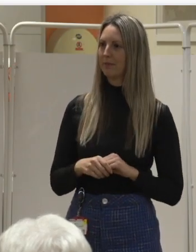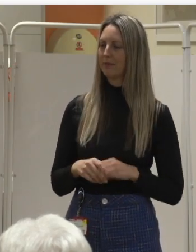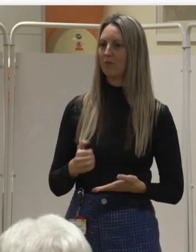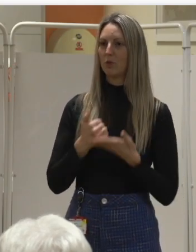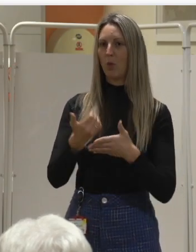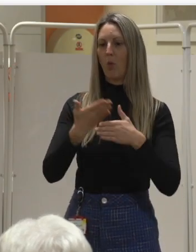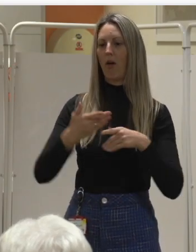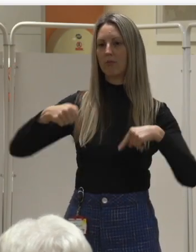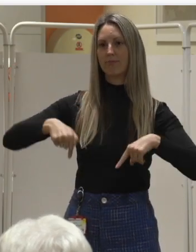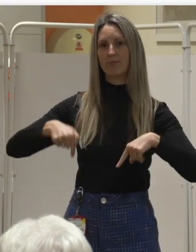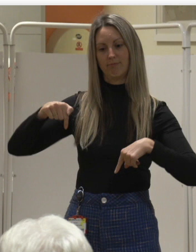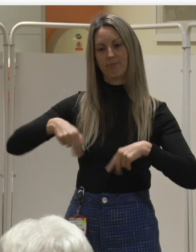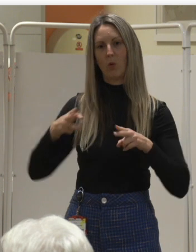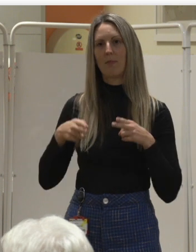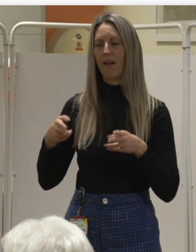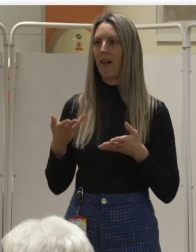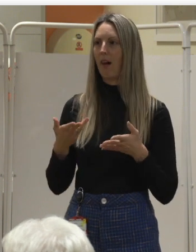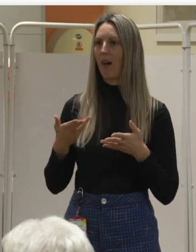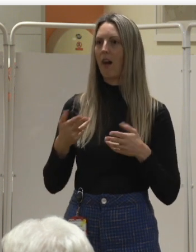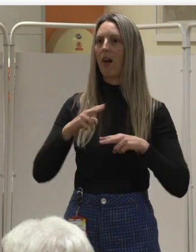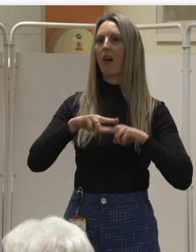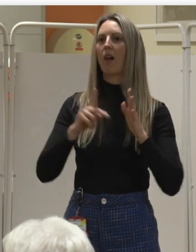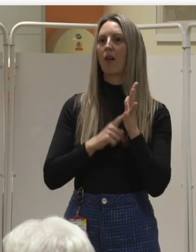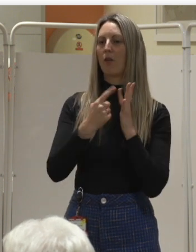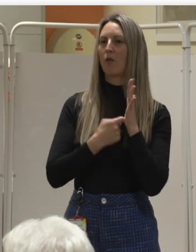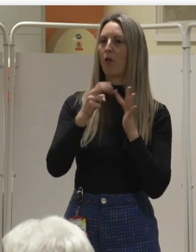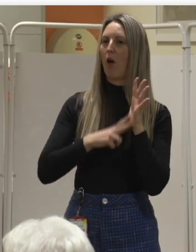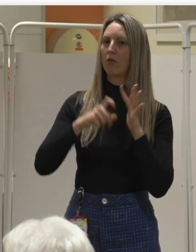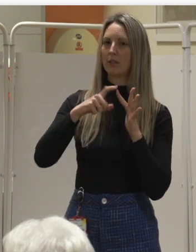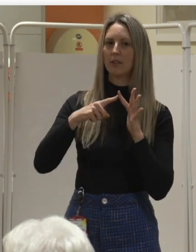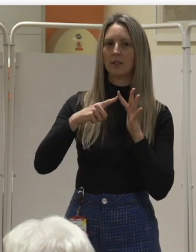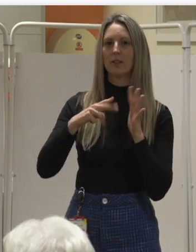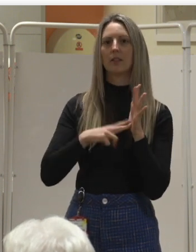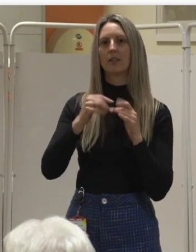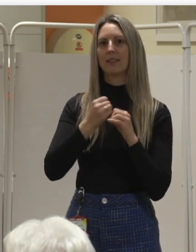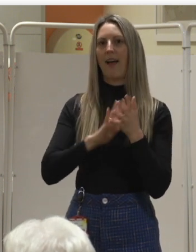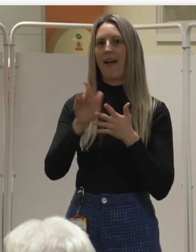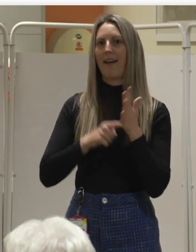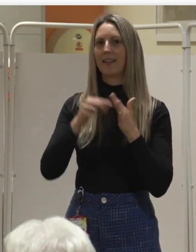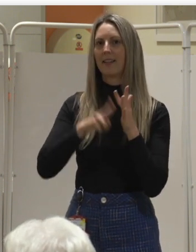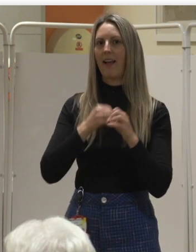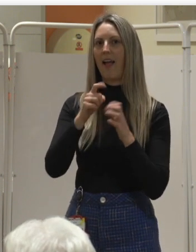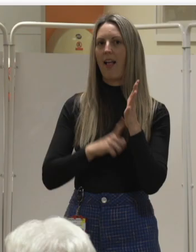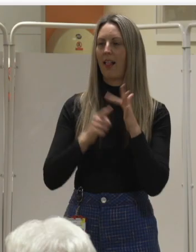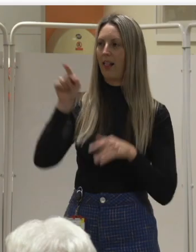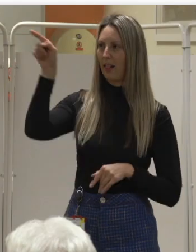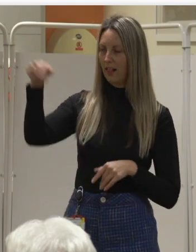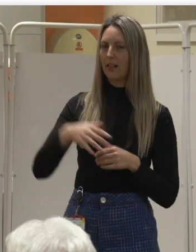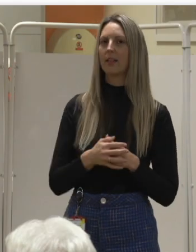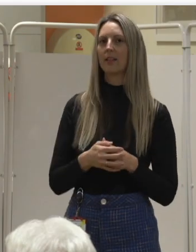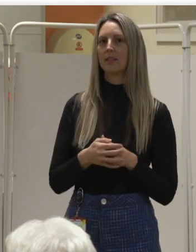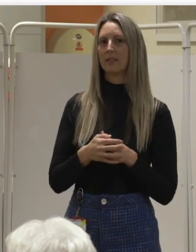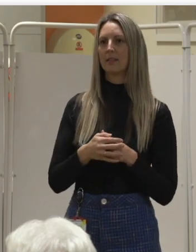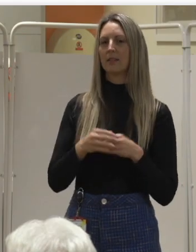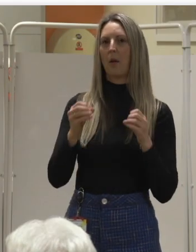work here at the Royal Derby, at Florence Nightingale on London Road, but also at Queen's Hospital Burton, Samuel